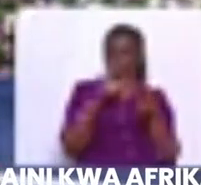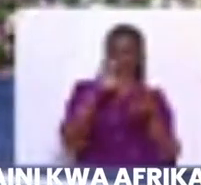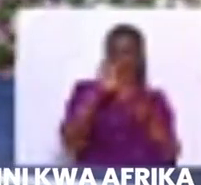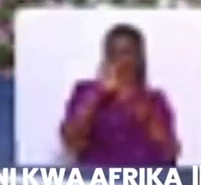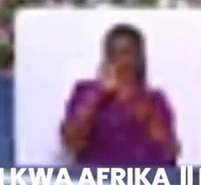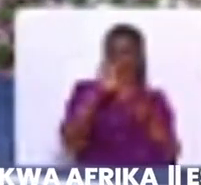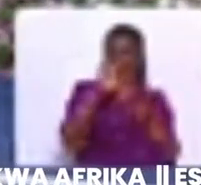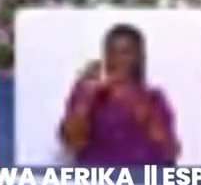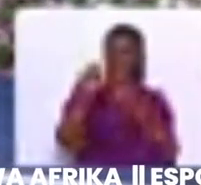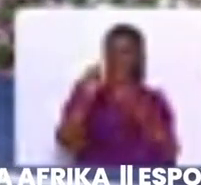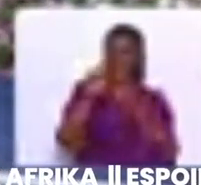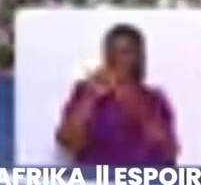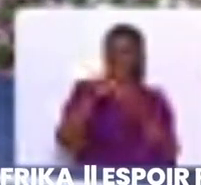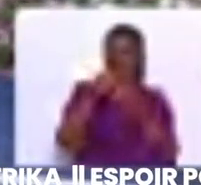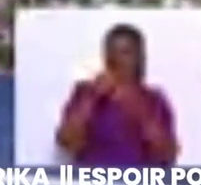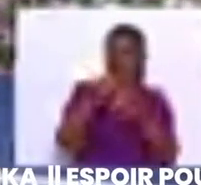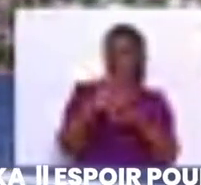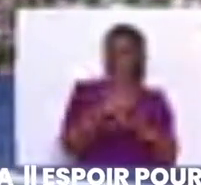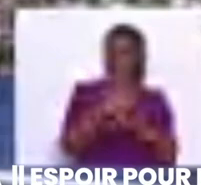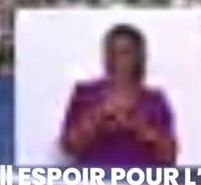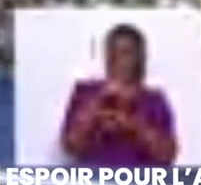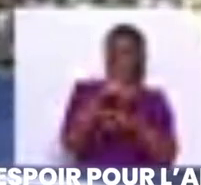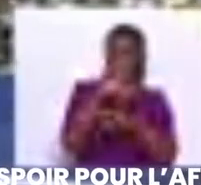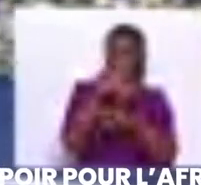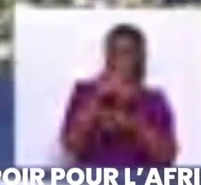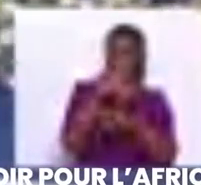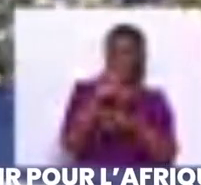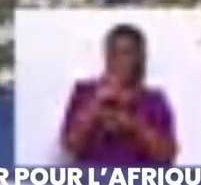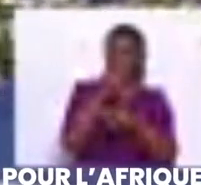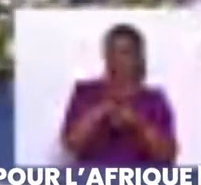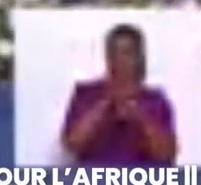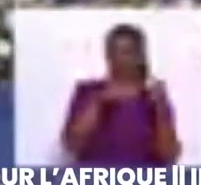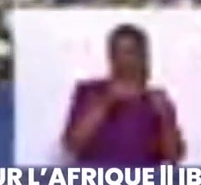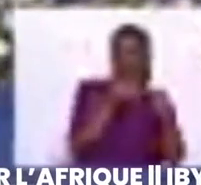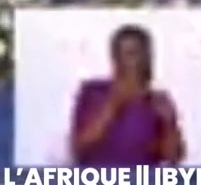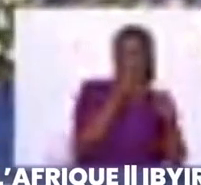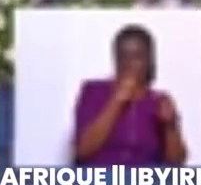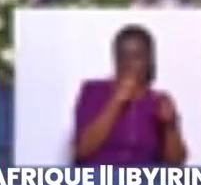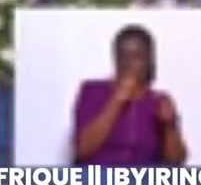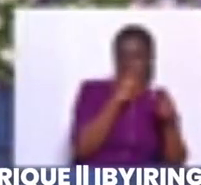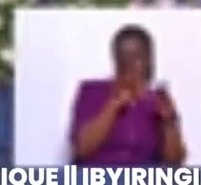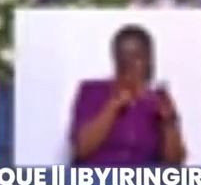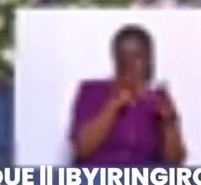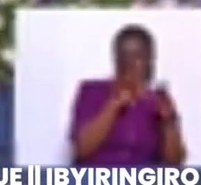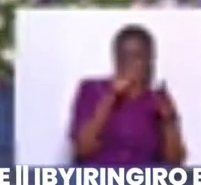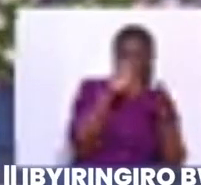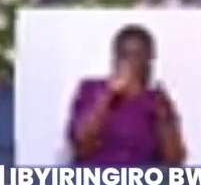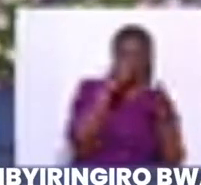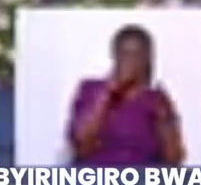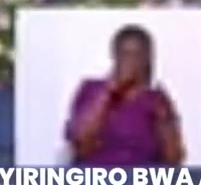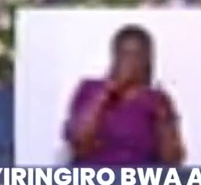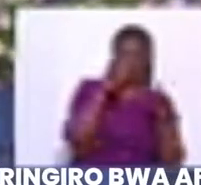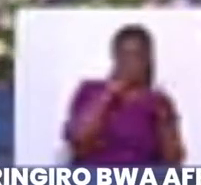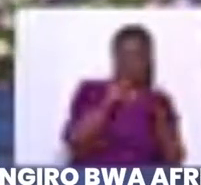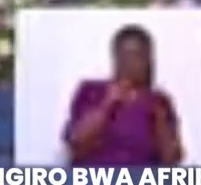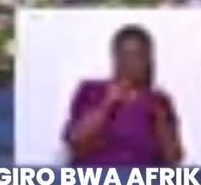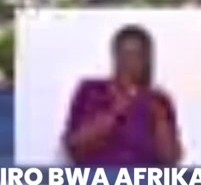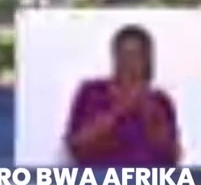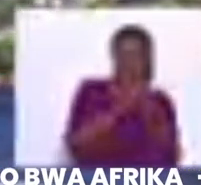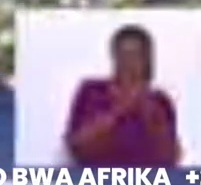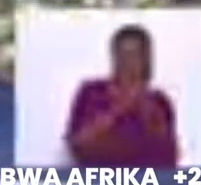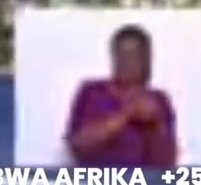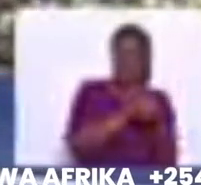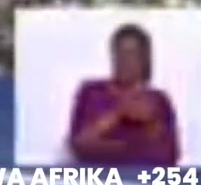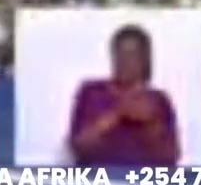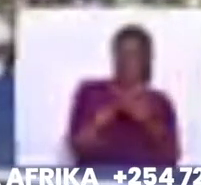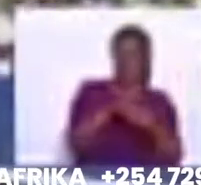Your cancerous cells, they keep racing along and they keep feeding. So it will pick up the chemotherapy a lot quicker and it will destroy the